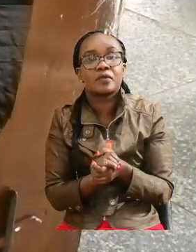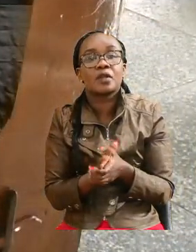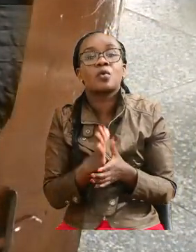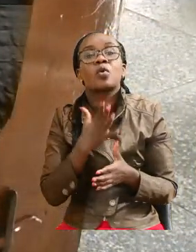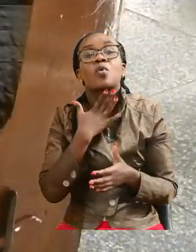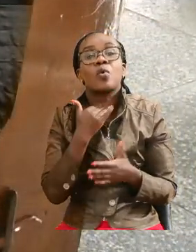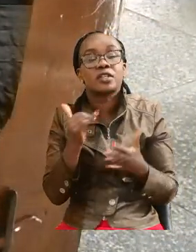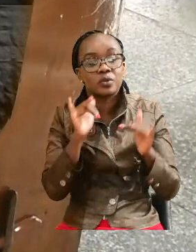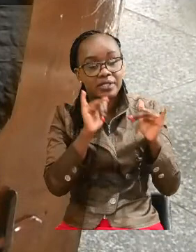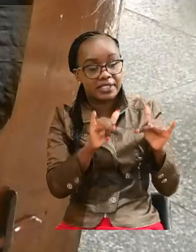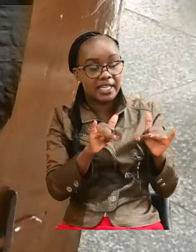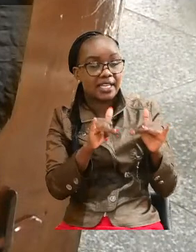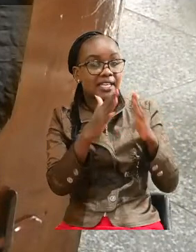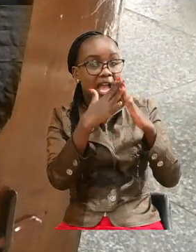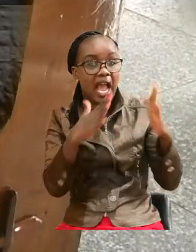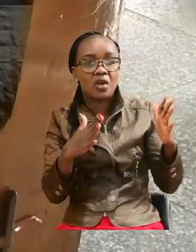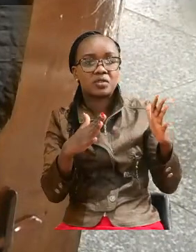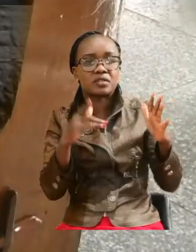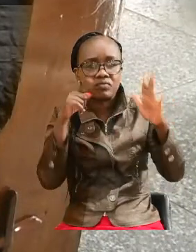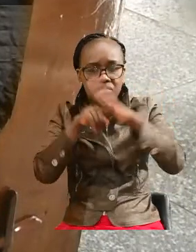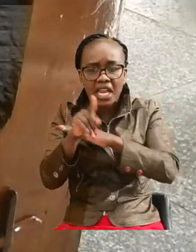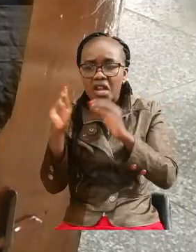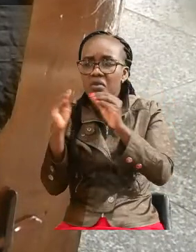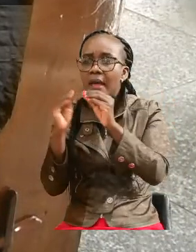in your house, not go for gatherings.